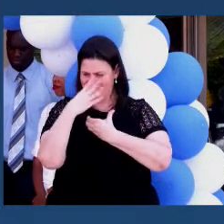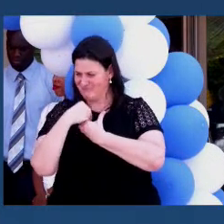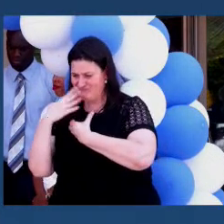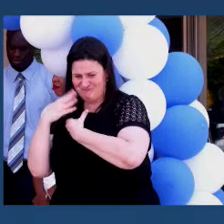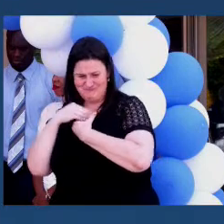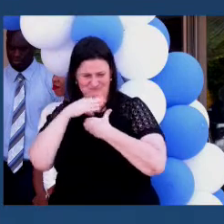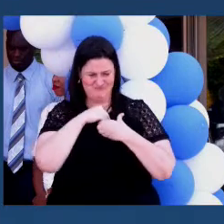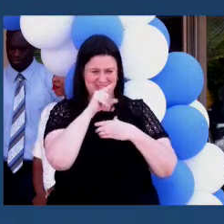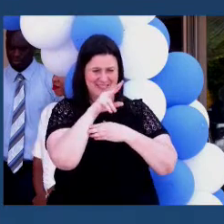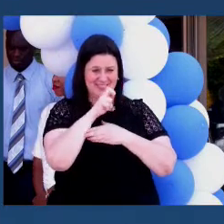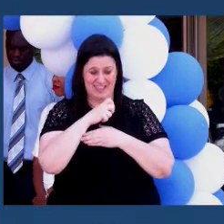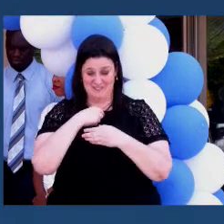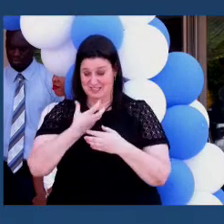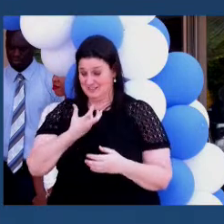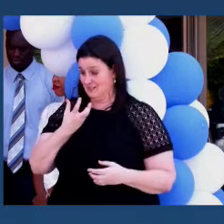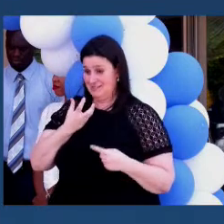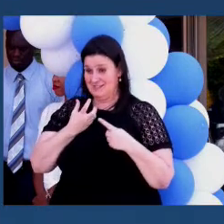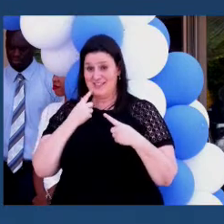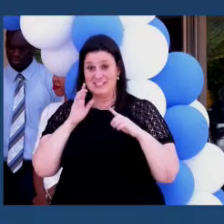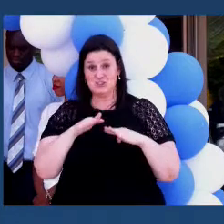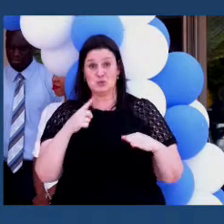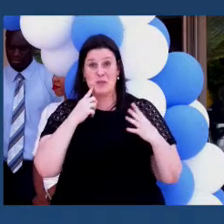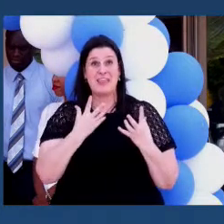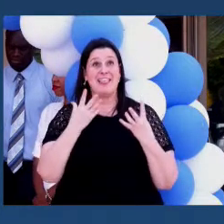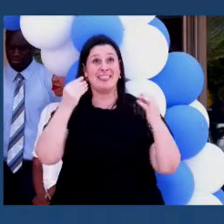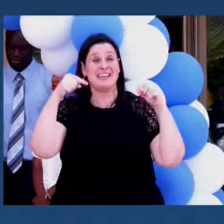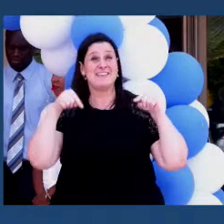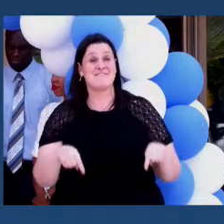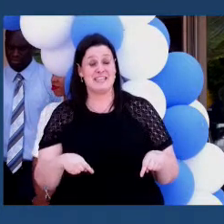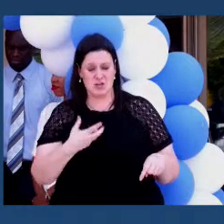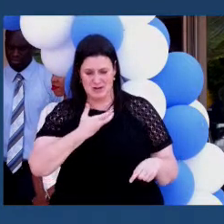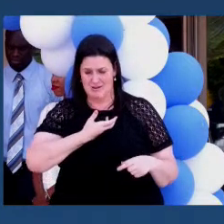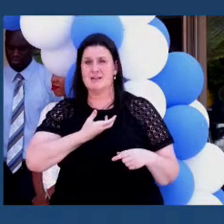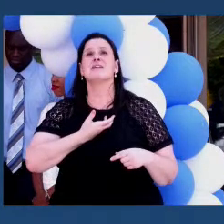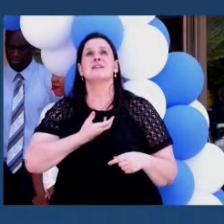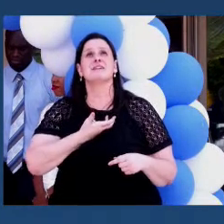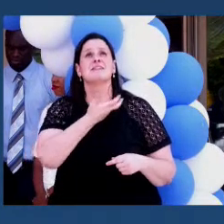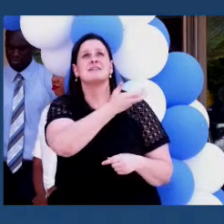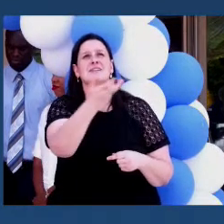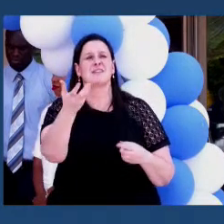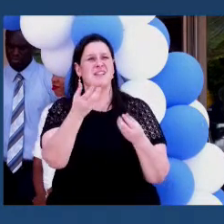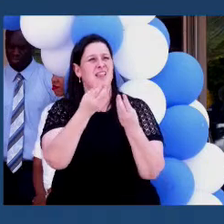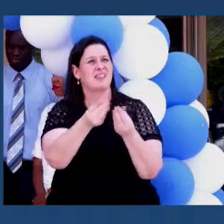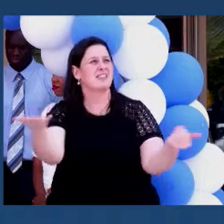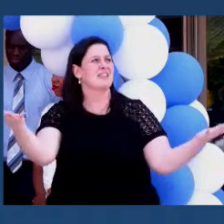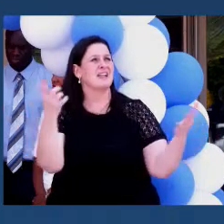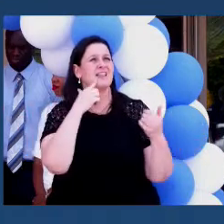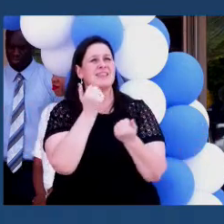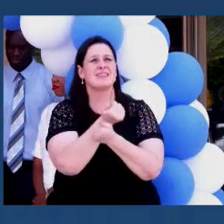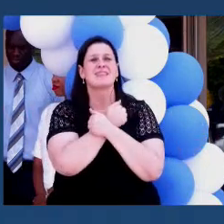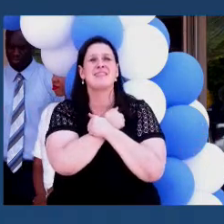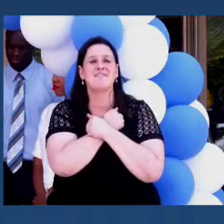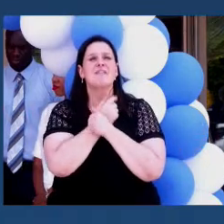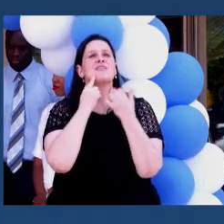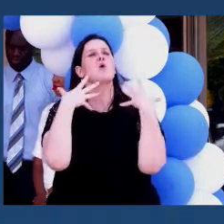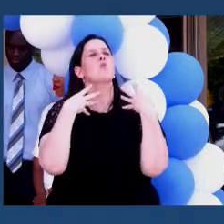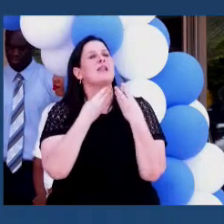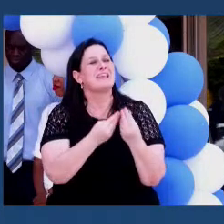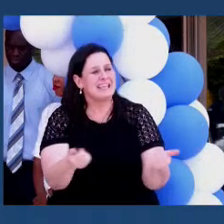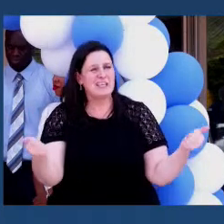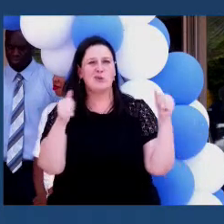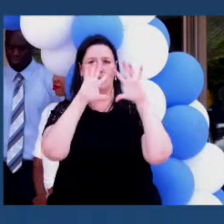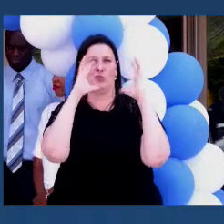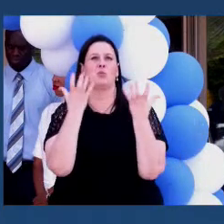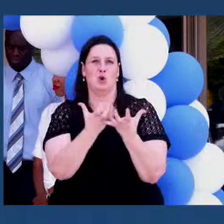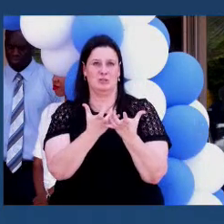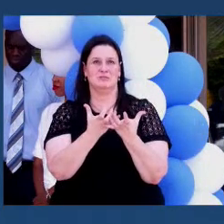These children, as they leave, will heal the world because of the love given to